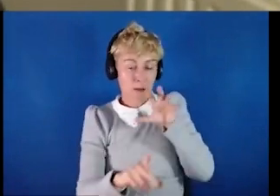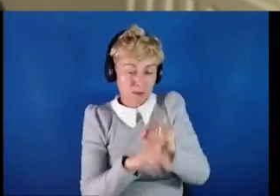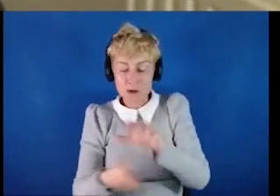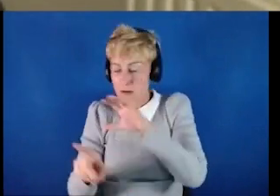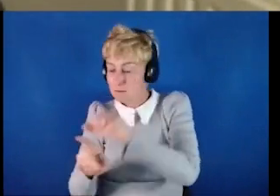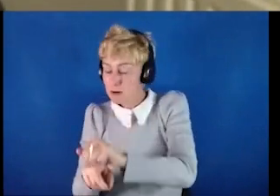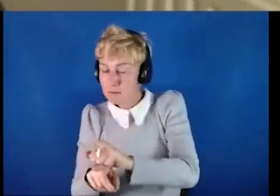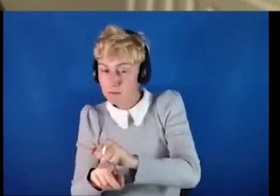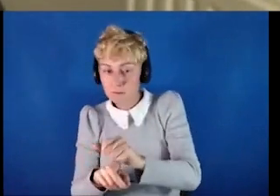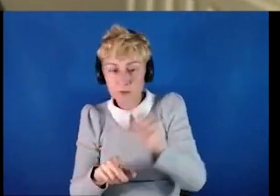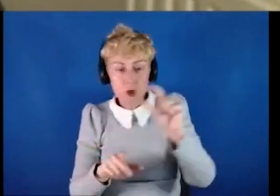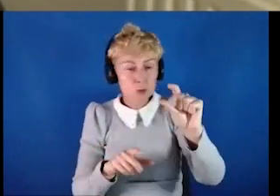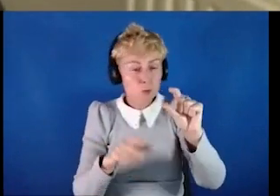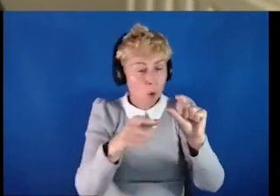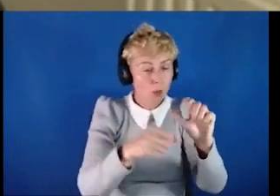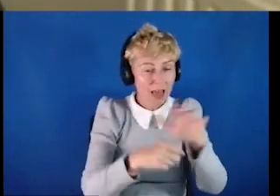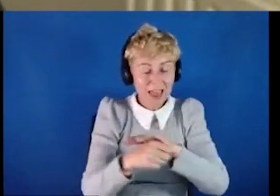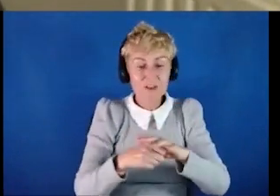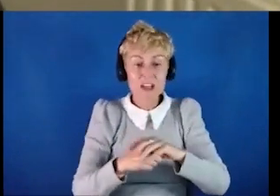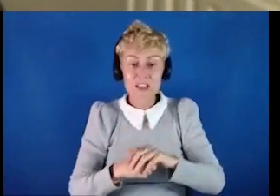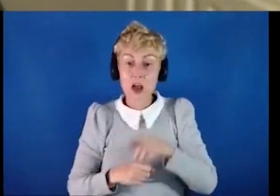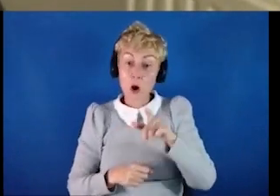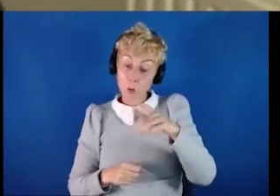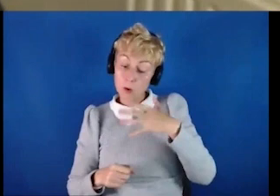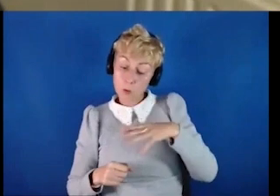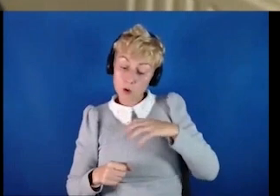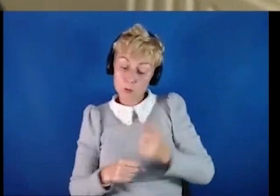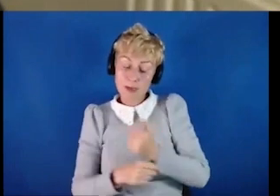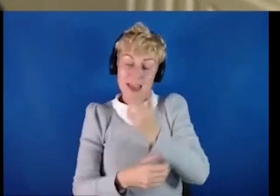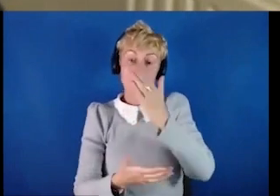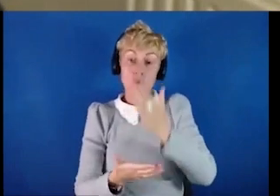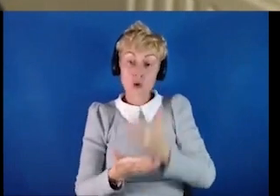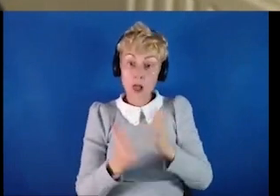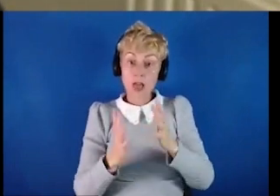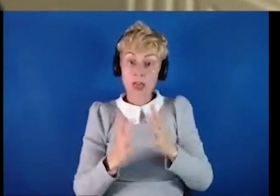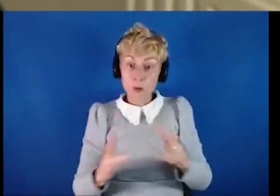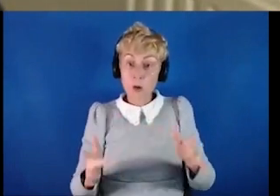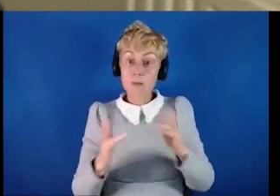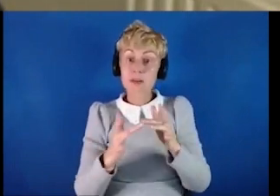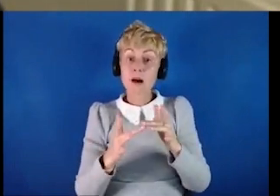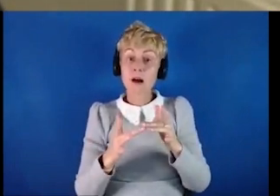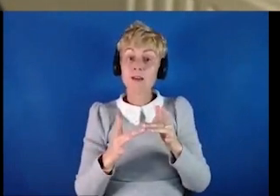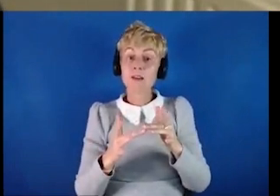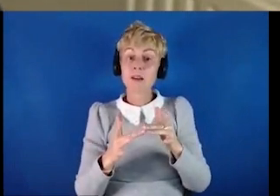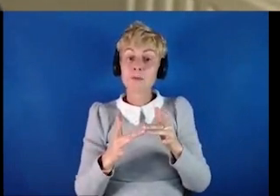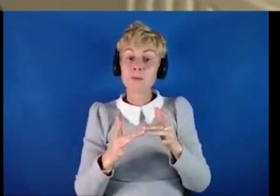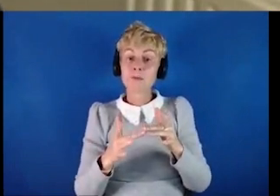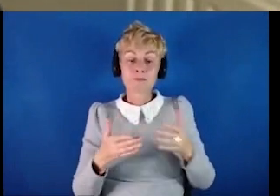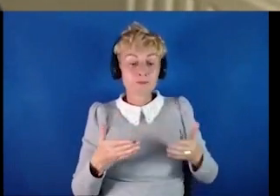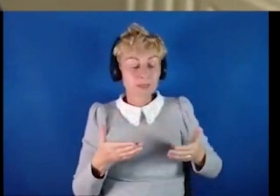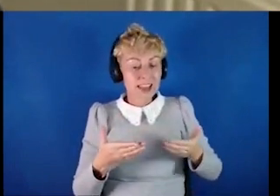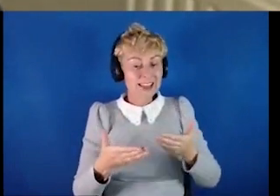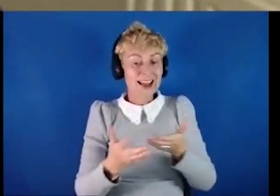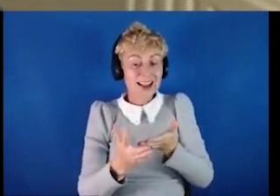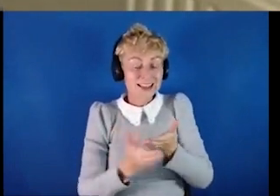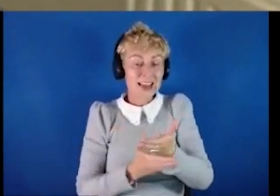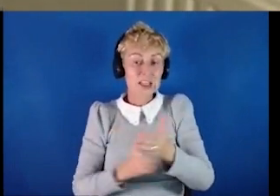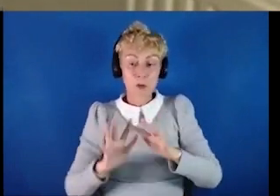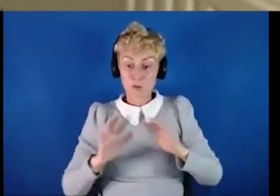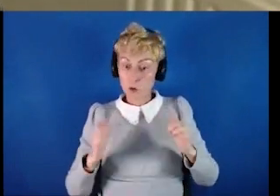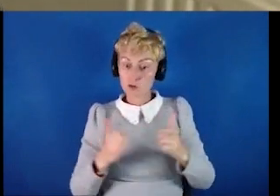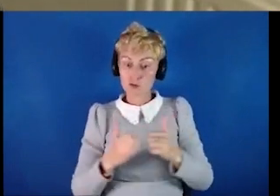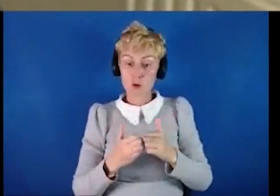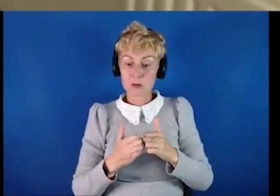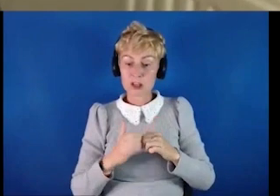thing we wanted to do and make sure that this website enabled was for groups that aren't usually doing research or don't have power or control over that